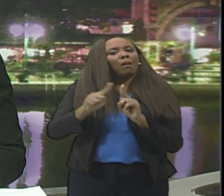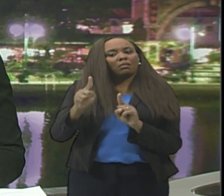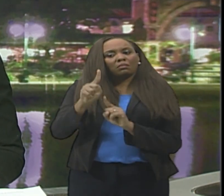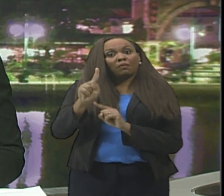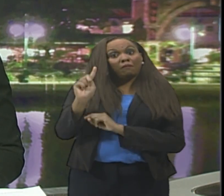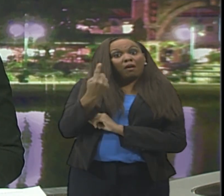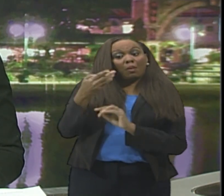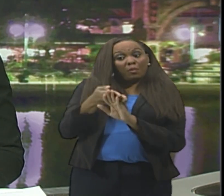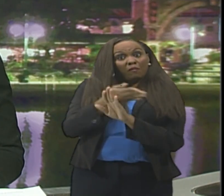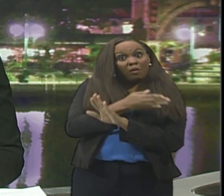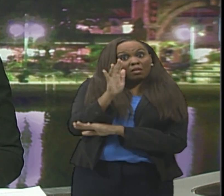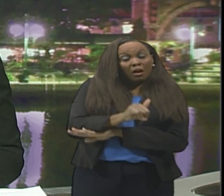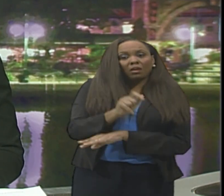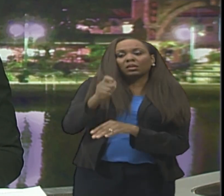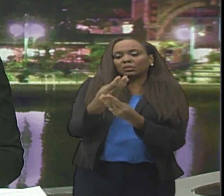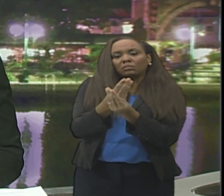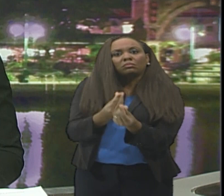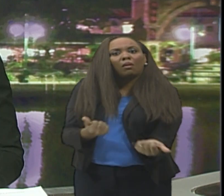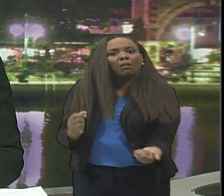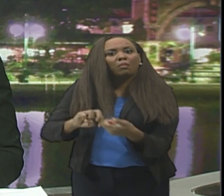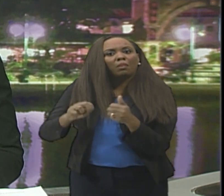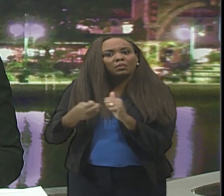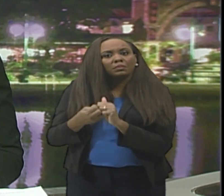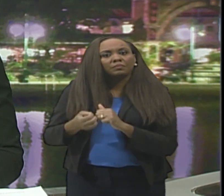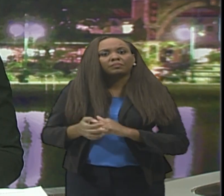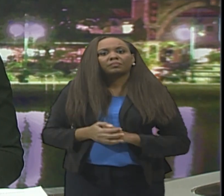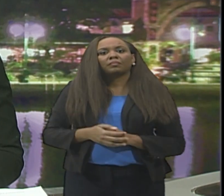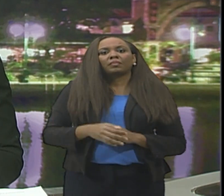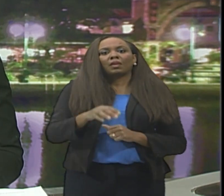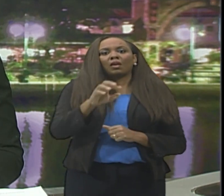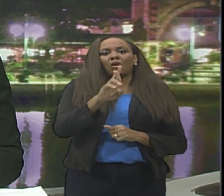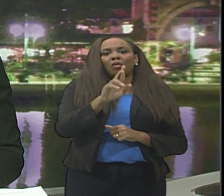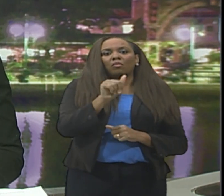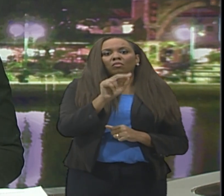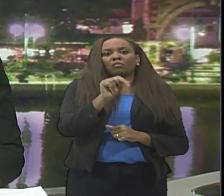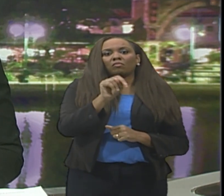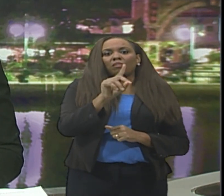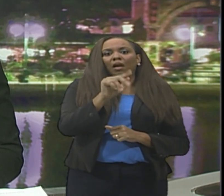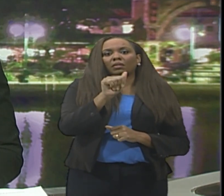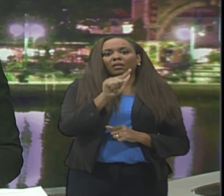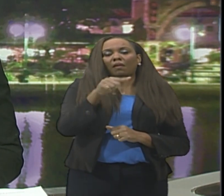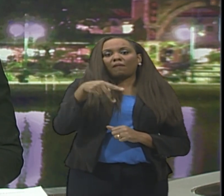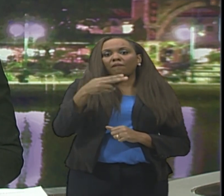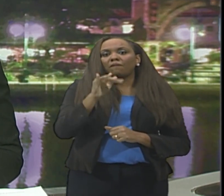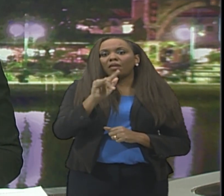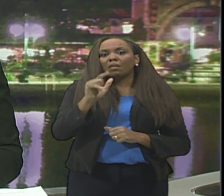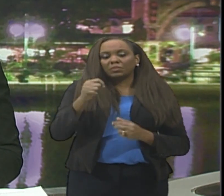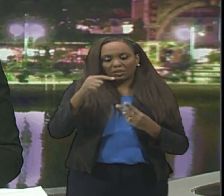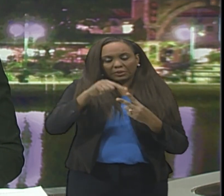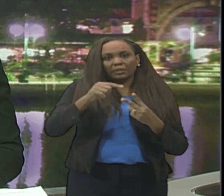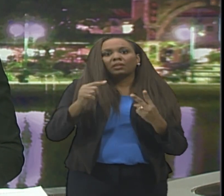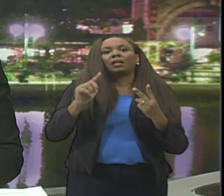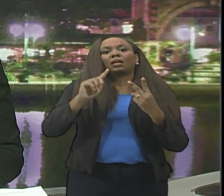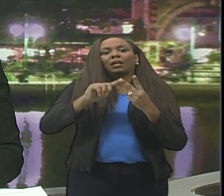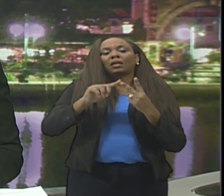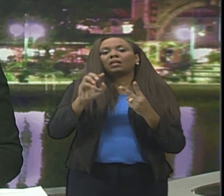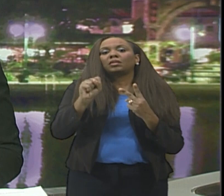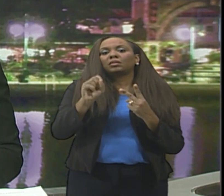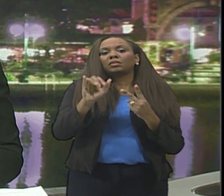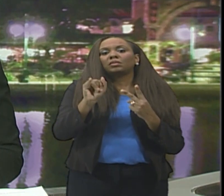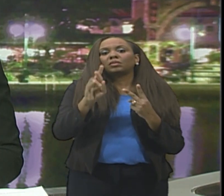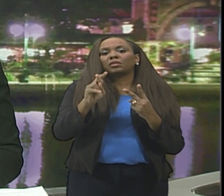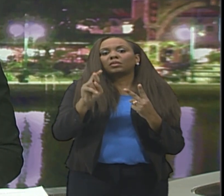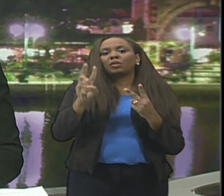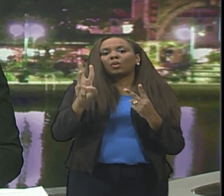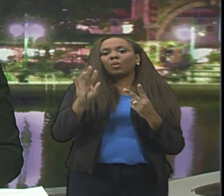Bostic, the decision, which affects the Randall Phillips and Sir Winston Scott polyclinics, has been welcomed by Barbadians. He notes